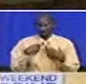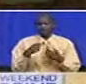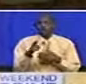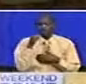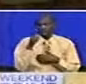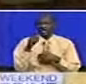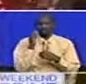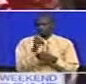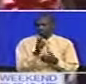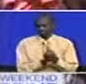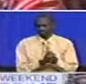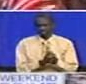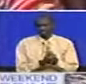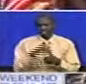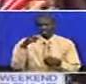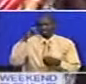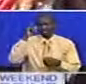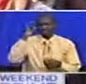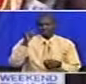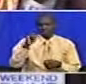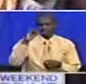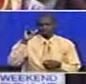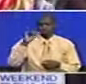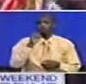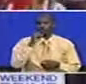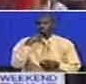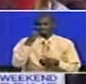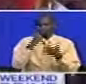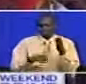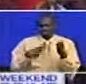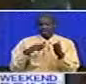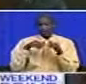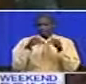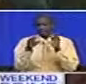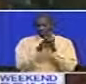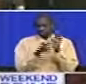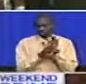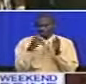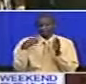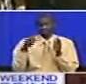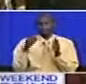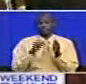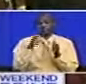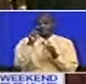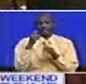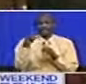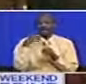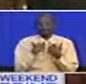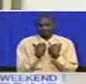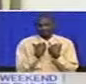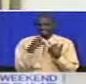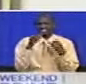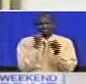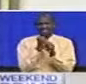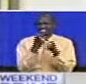county. Kimayo says that according to the Constitution, most offenses are bailable. This, he says, makes it easy